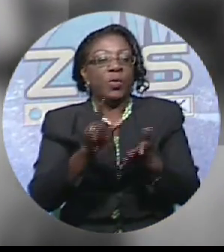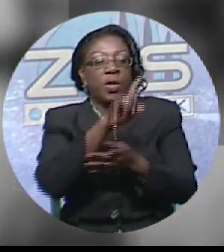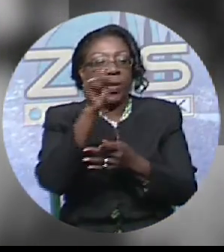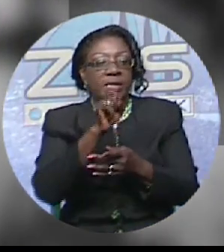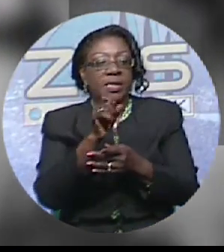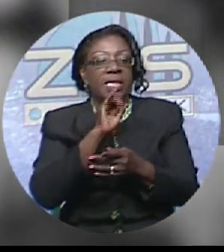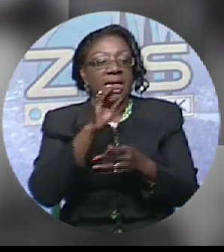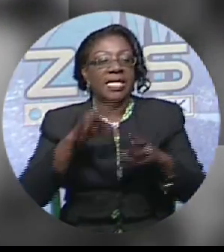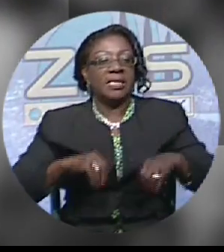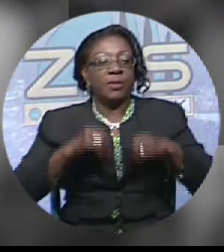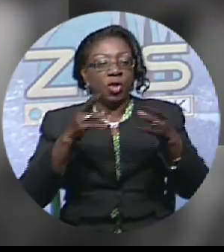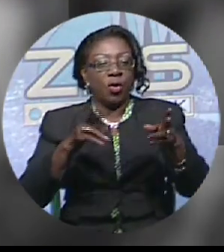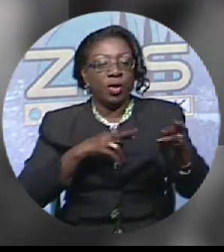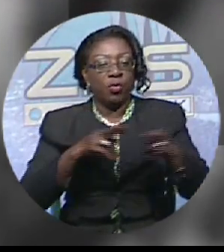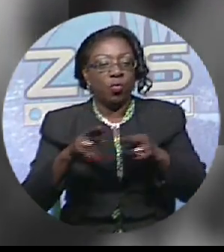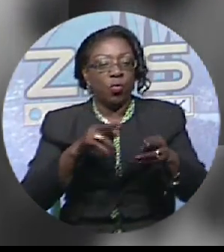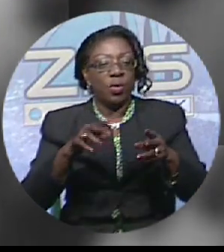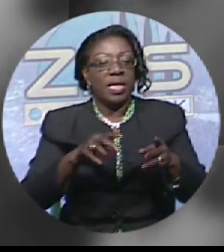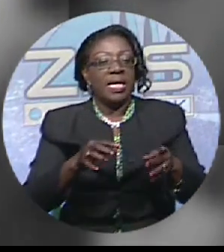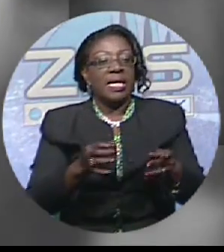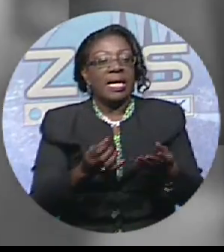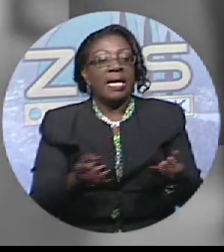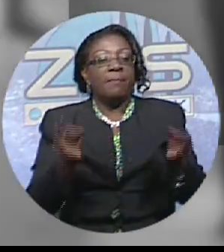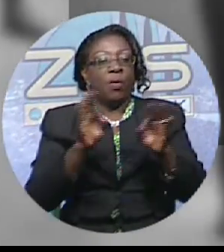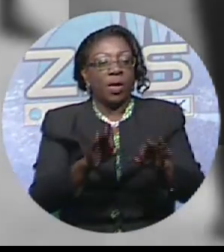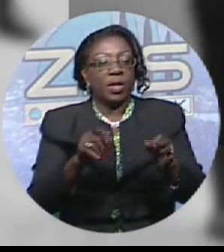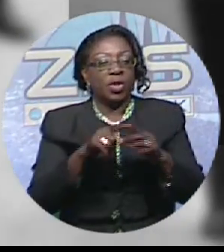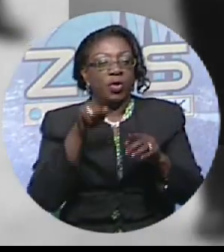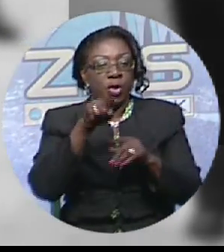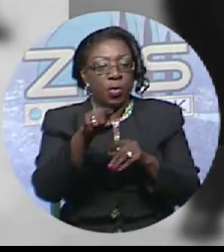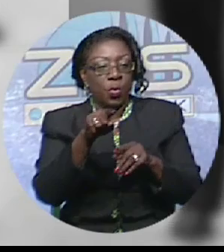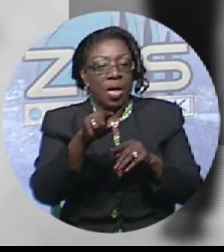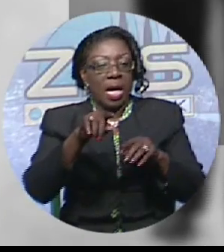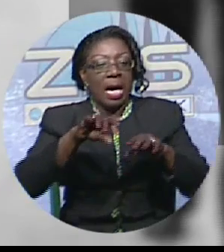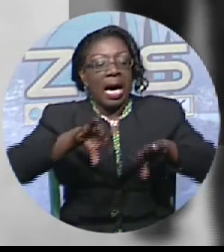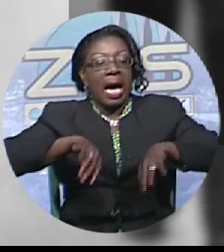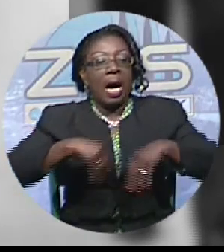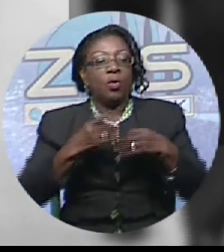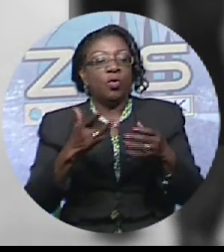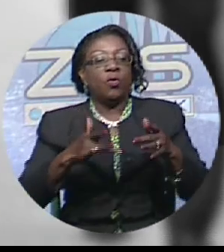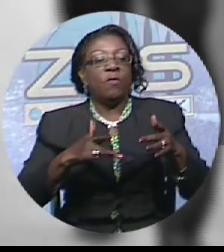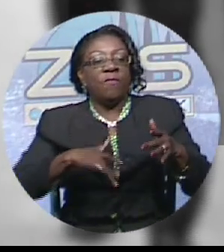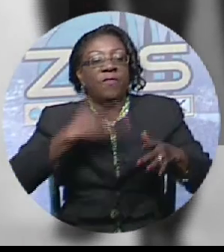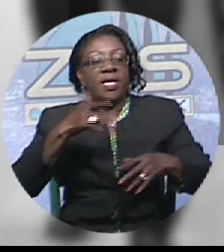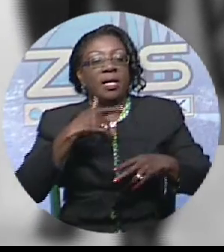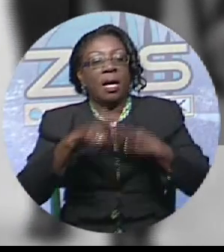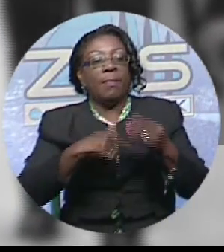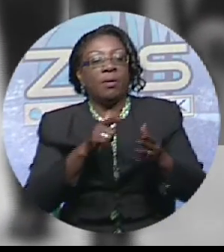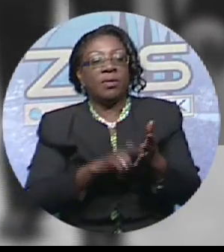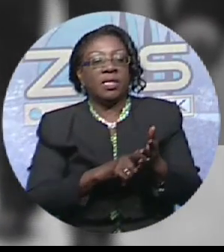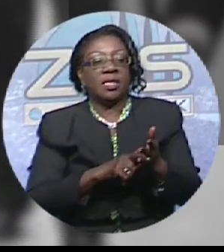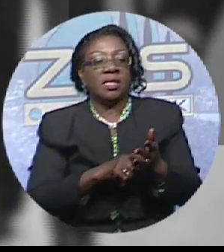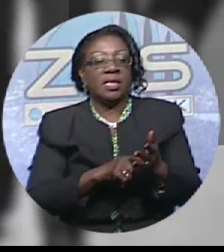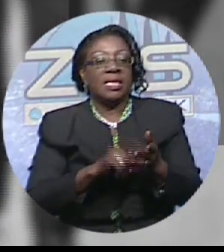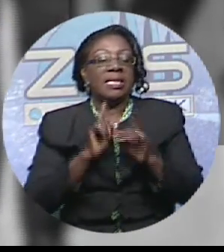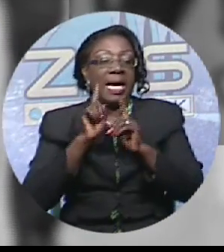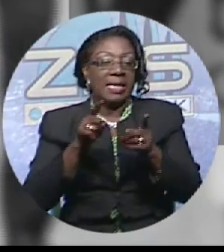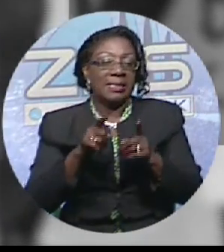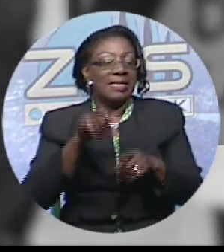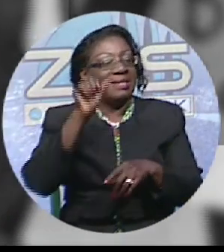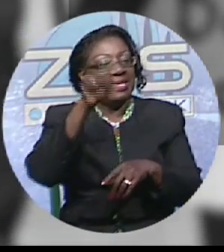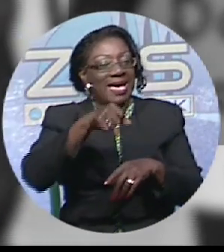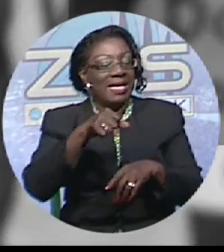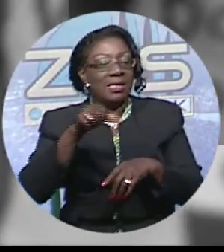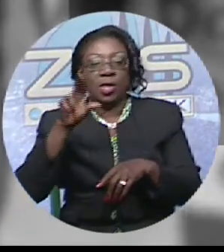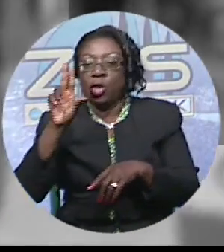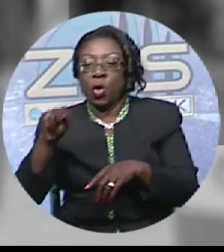Majority Rule significant to you? How do you feel about this? The choices are yes, no, or no opinion. You can